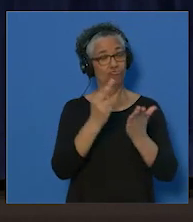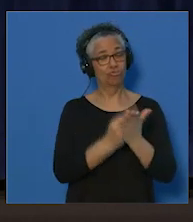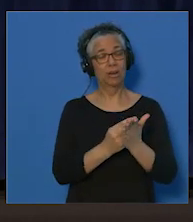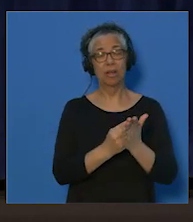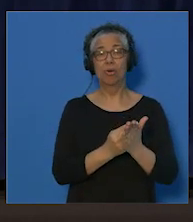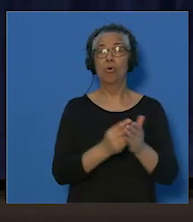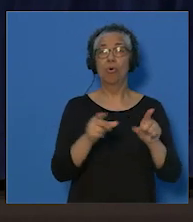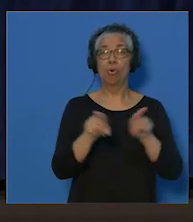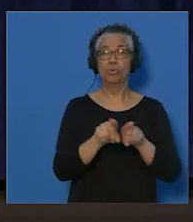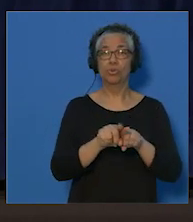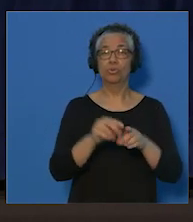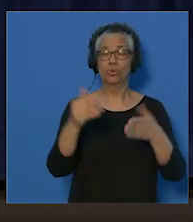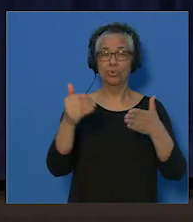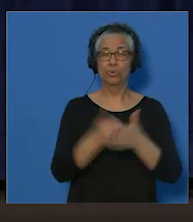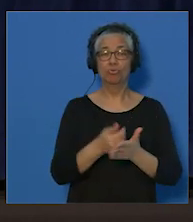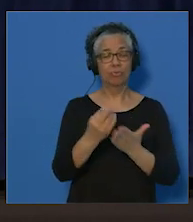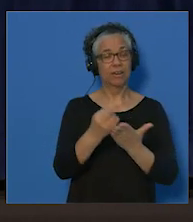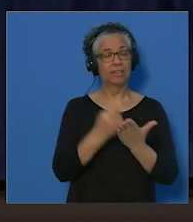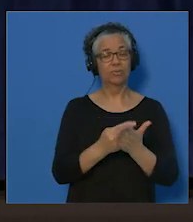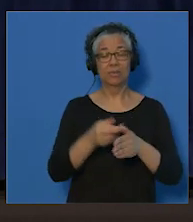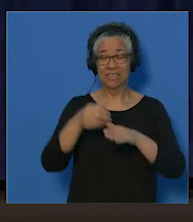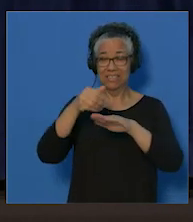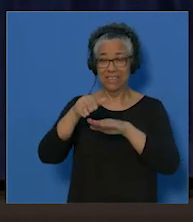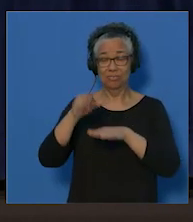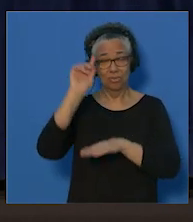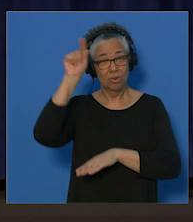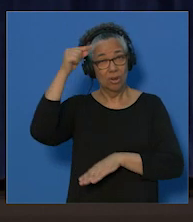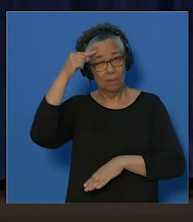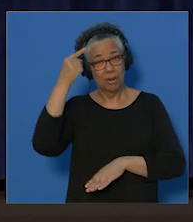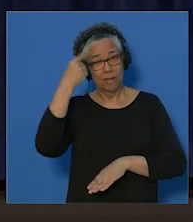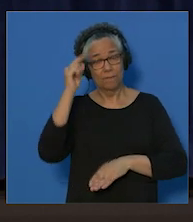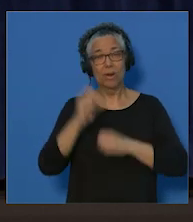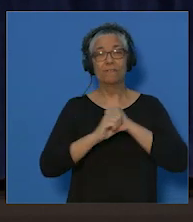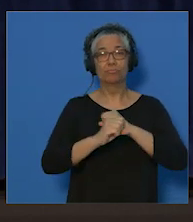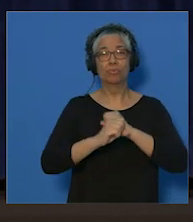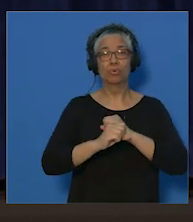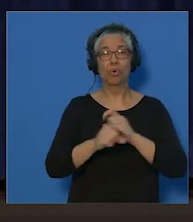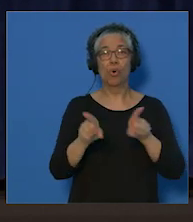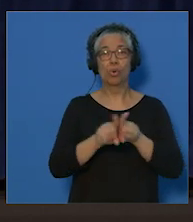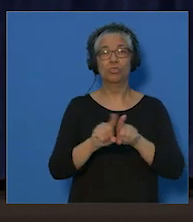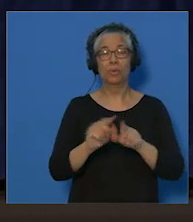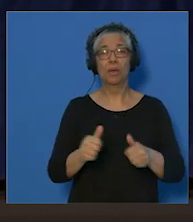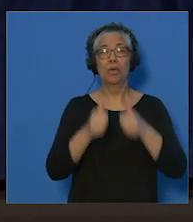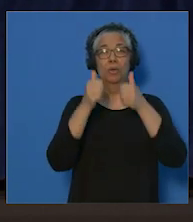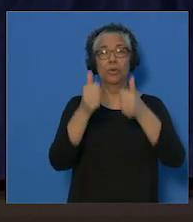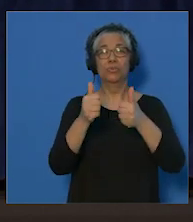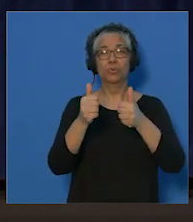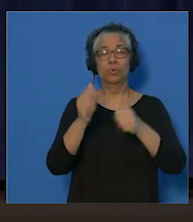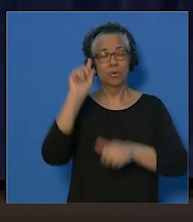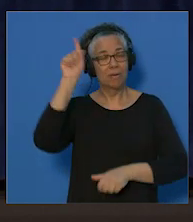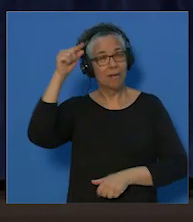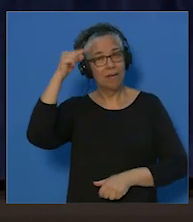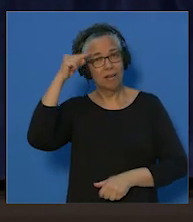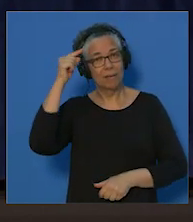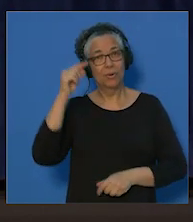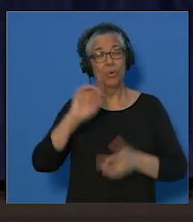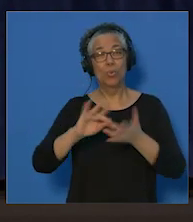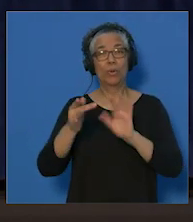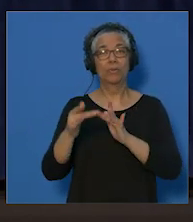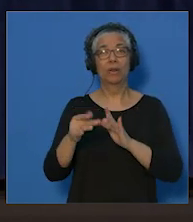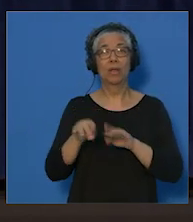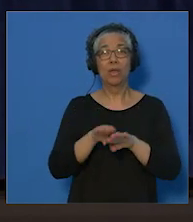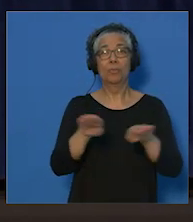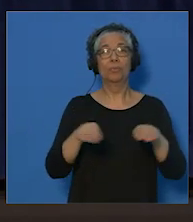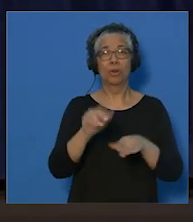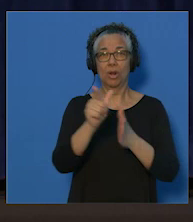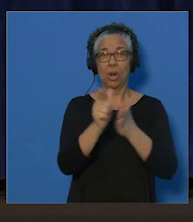which have been sent to the governor for his publication will also be put on the government website, bermudalaws.bm, so